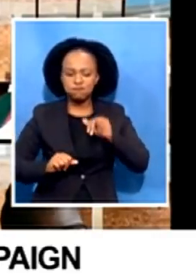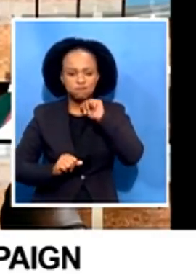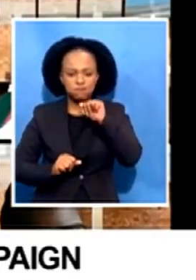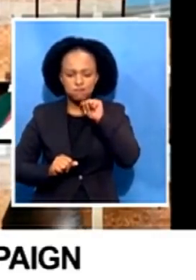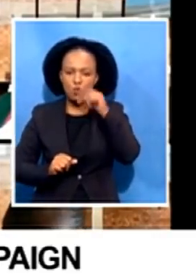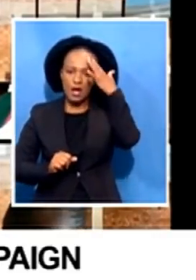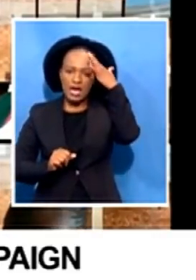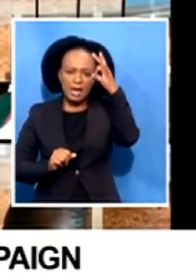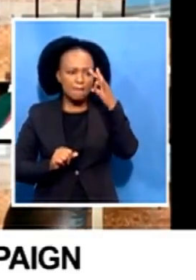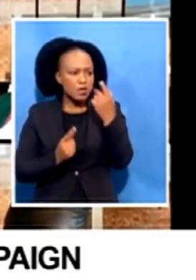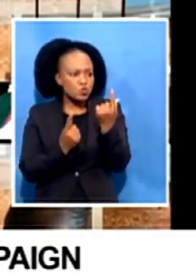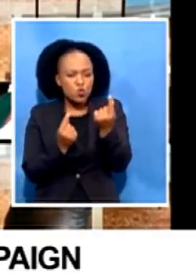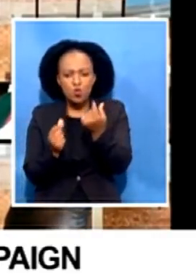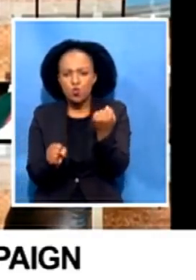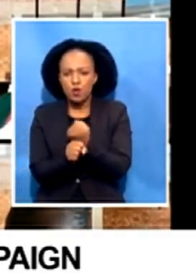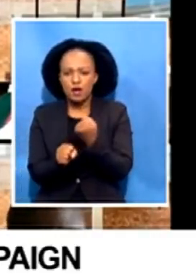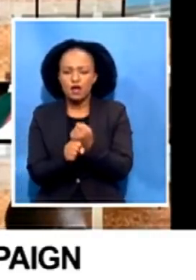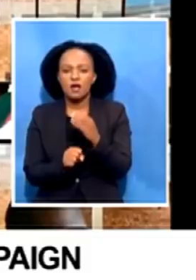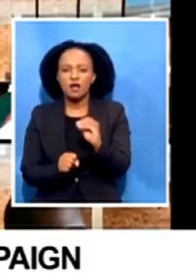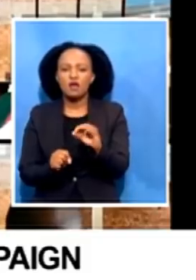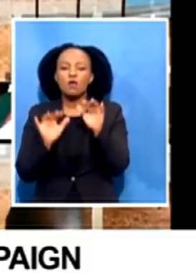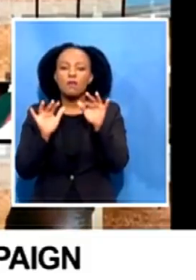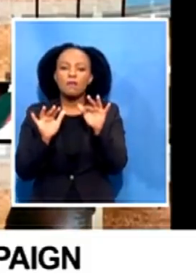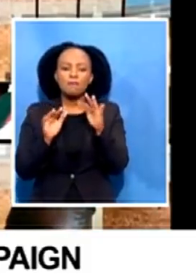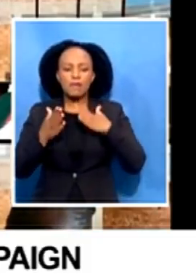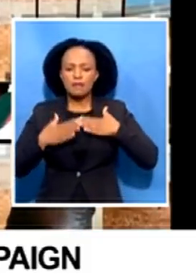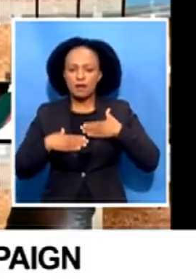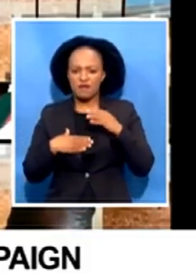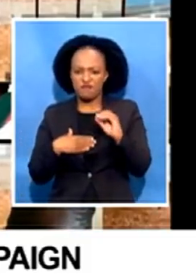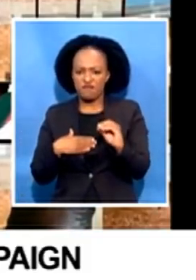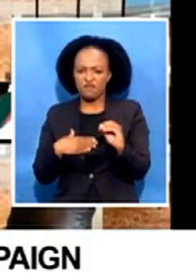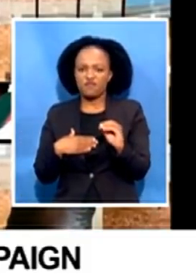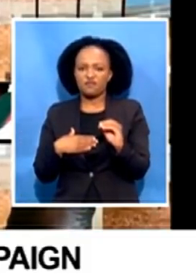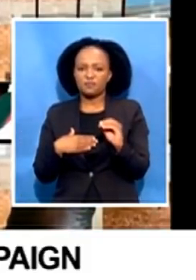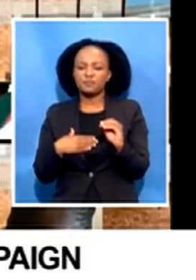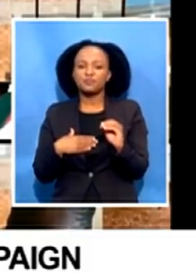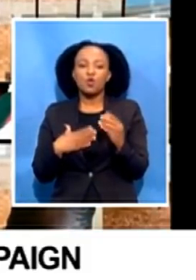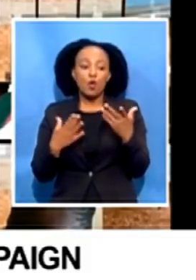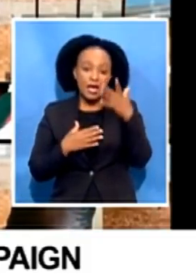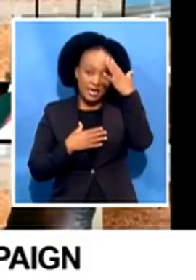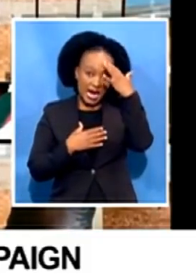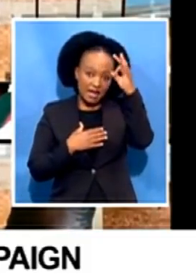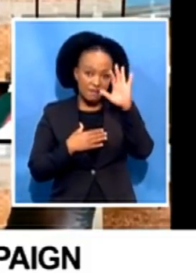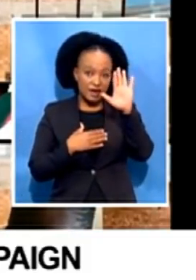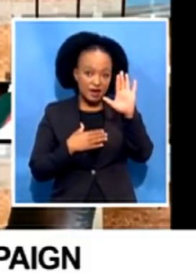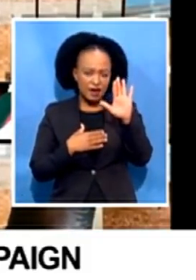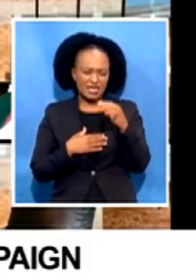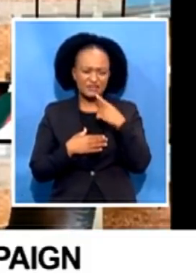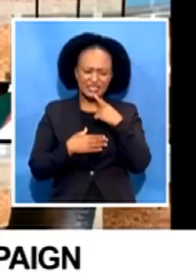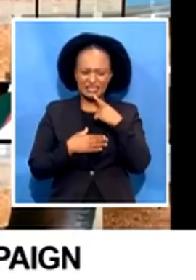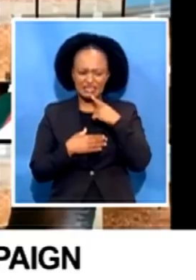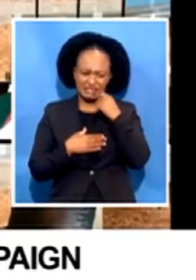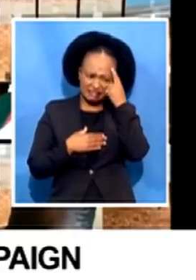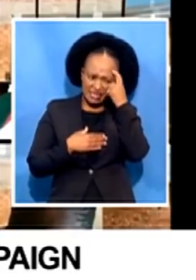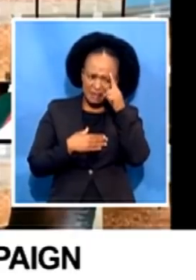public administration in any sphere of government that is alleged or suspected to be improper or to